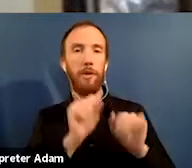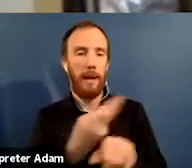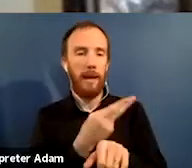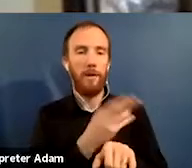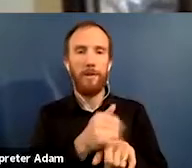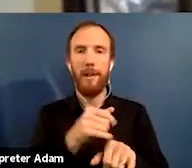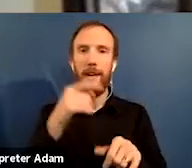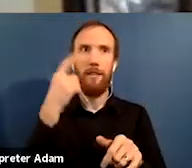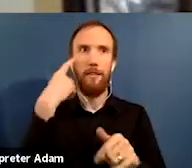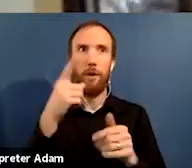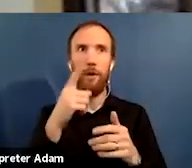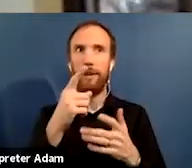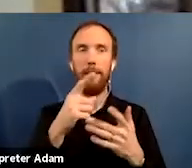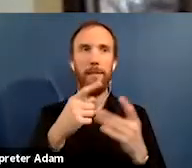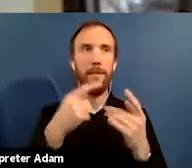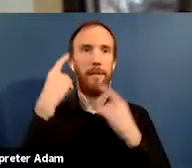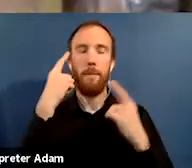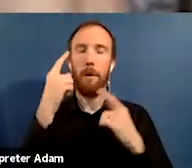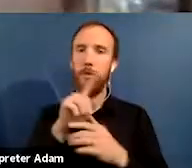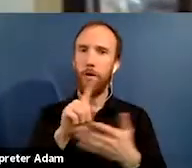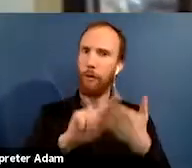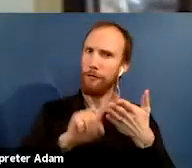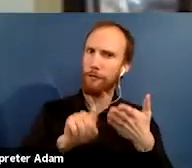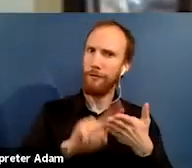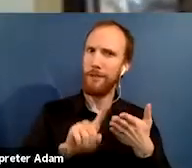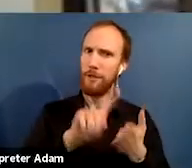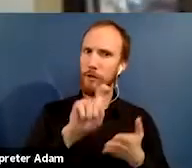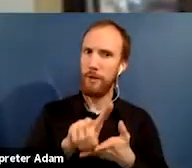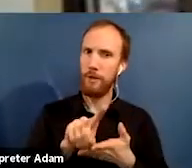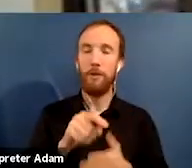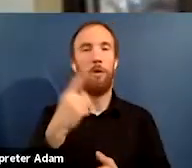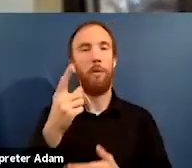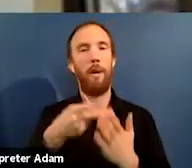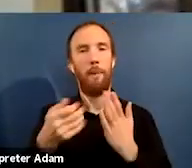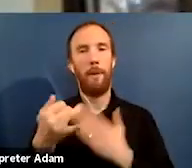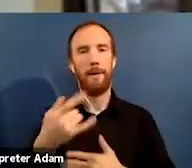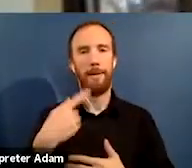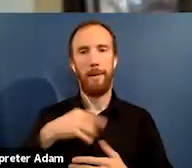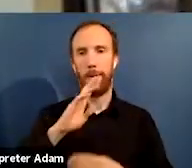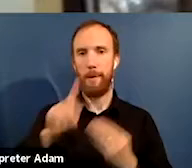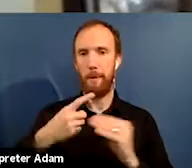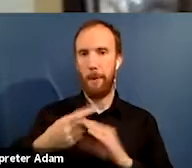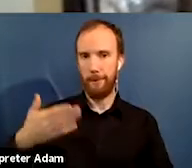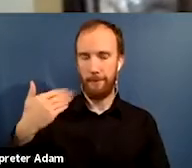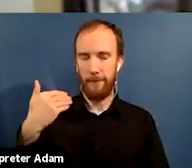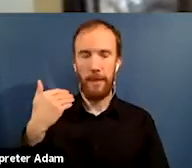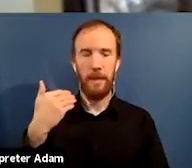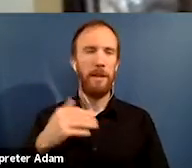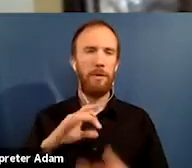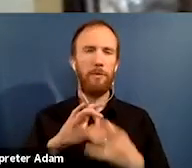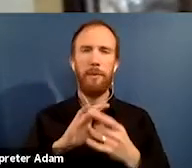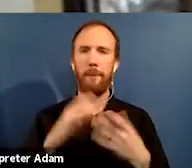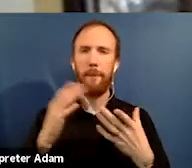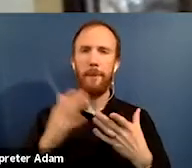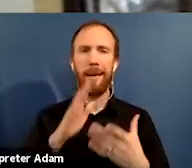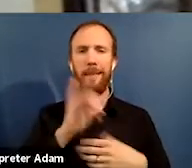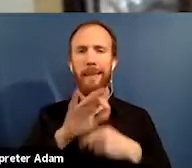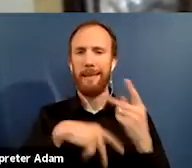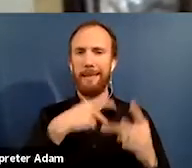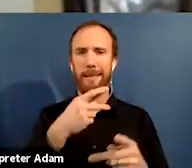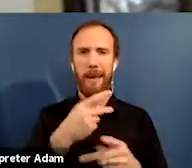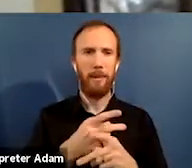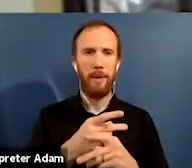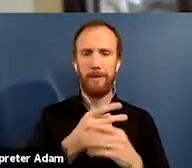research questions. And so one of the projects that I have relating to that project that I was talking about a little bit earlier has to do with some of this invisible